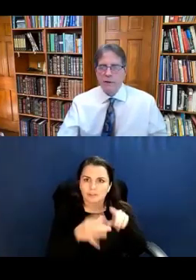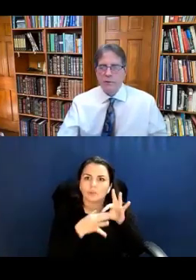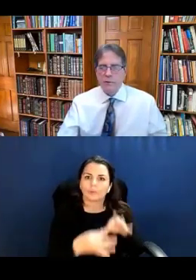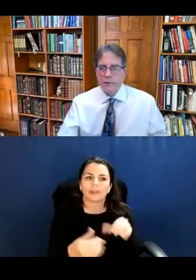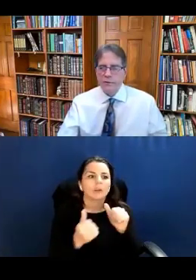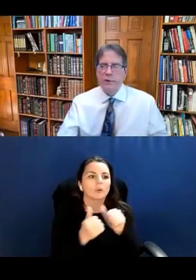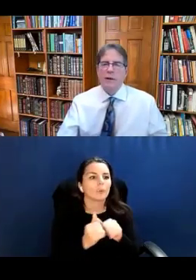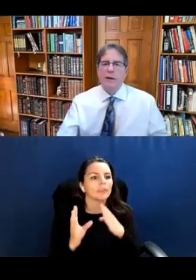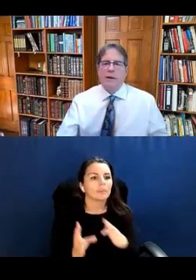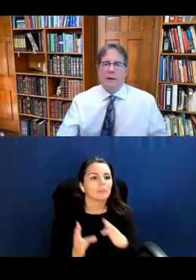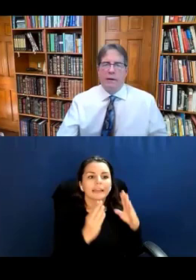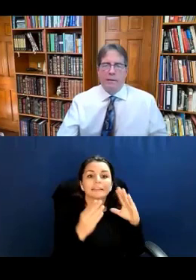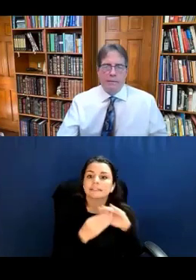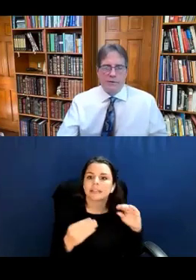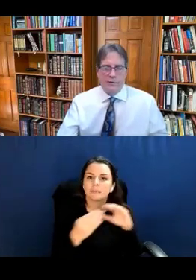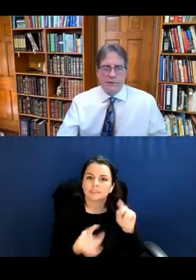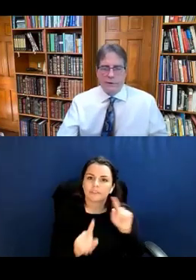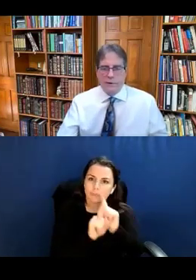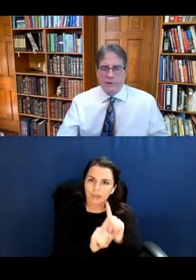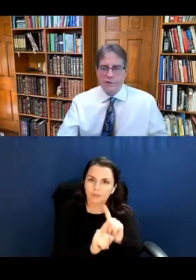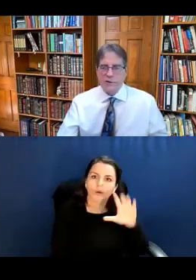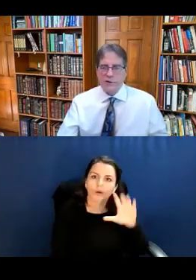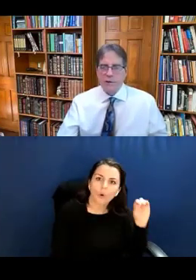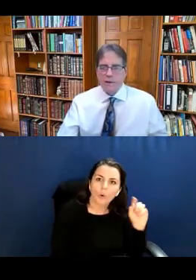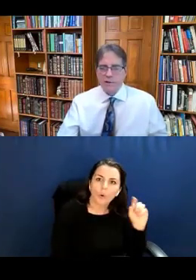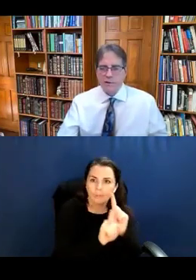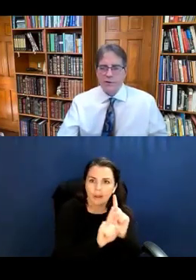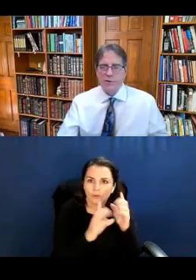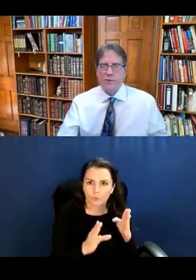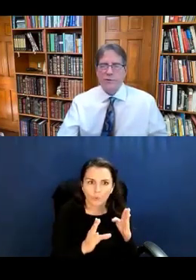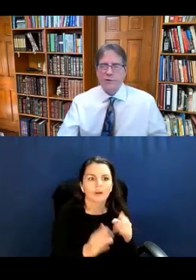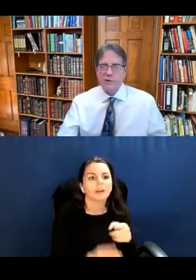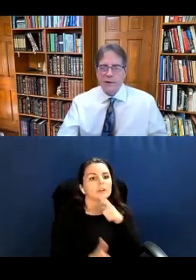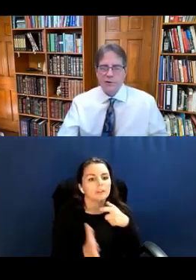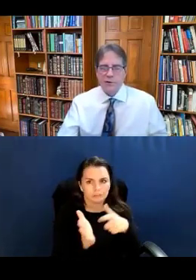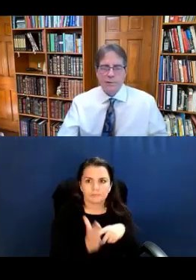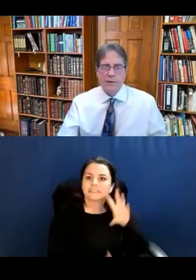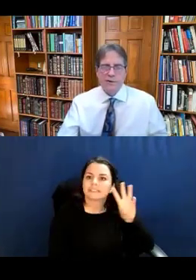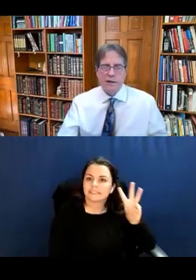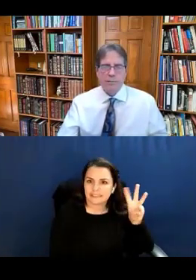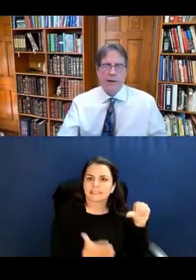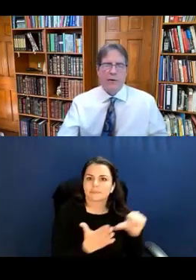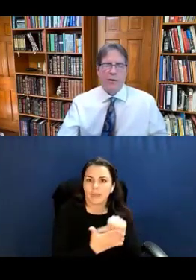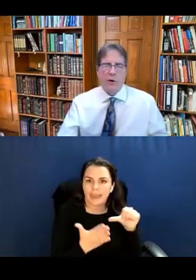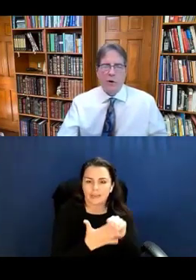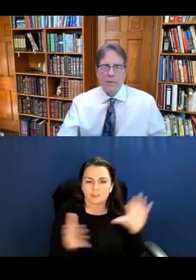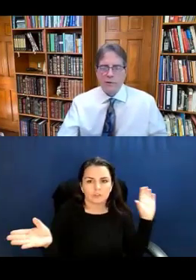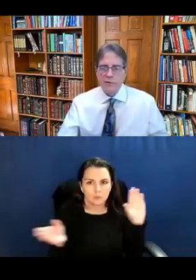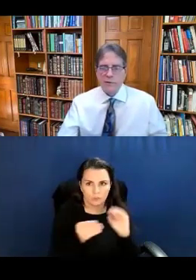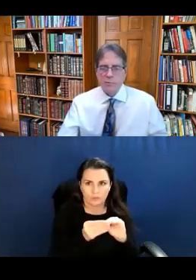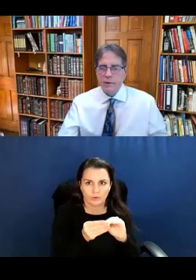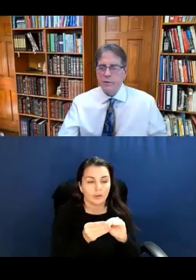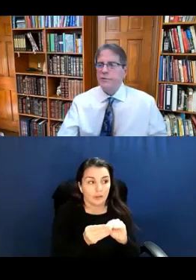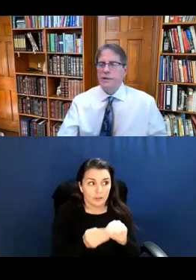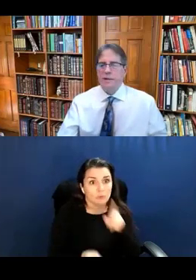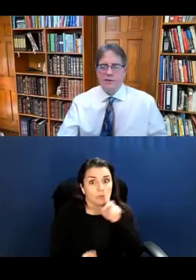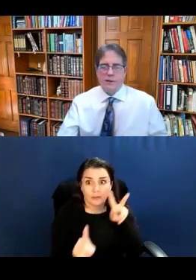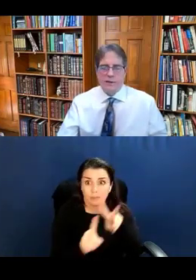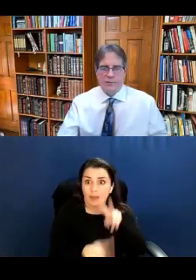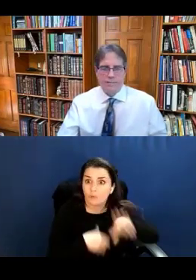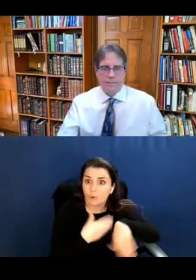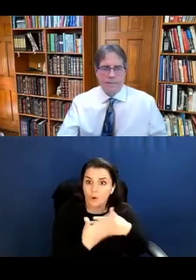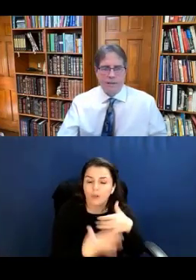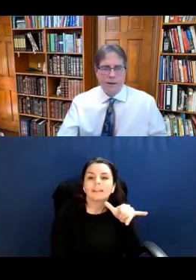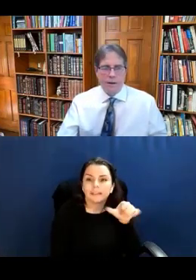and co-mentors, is the 6 pages, the 6-page limit, does that apply to all mentors and co-mentors? And yes, it